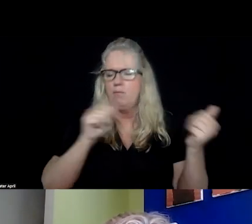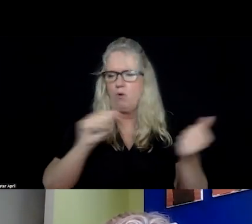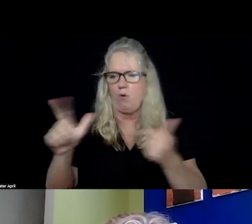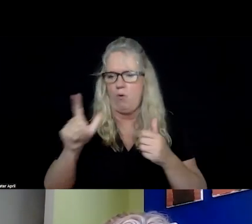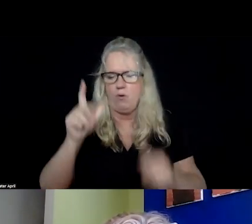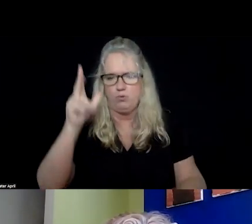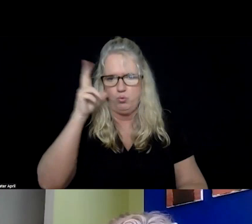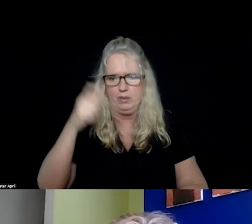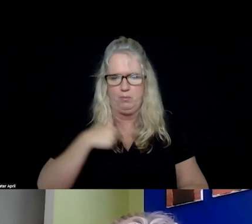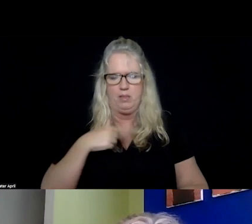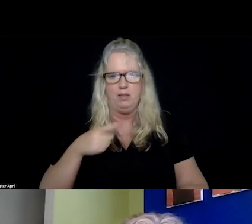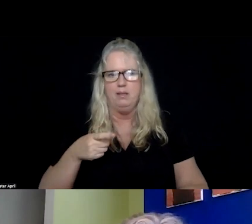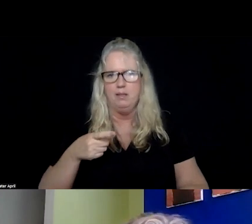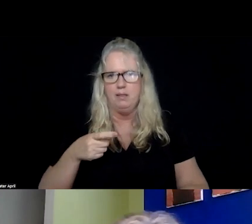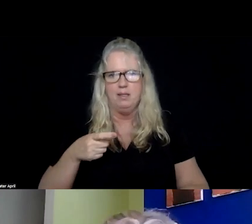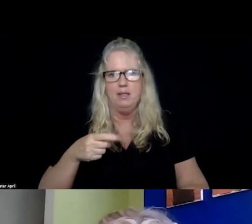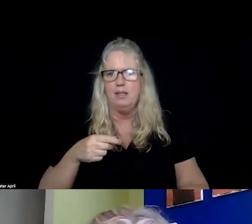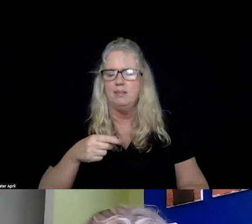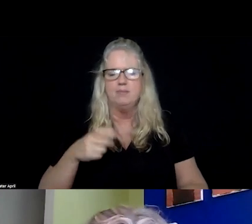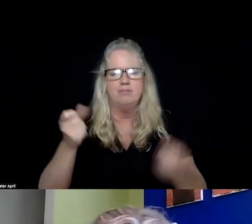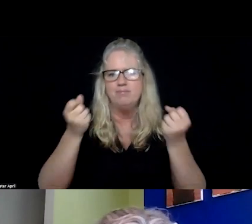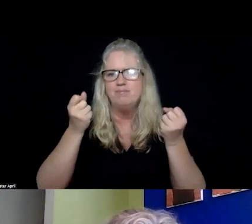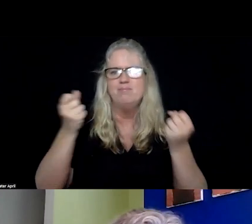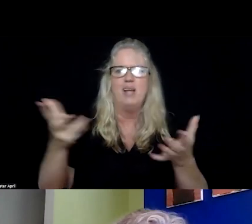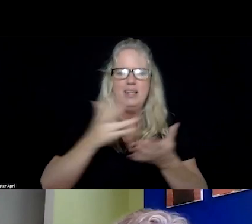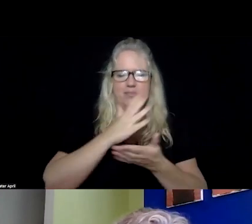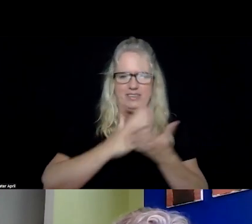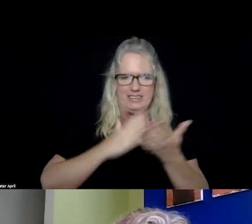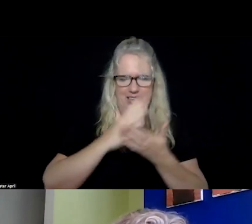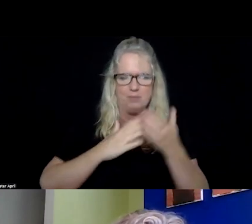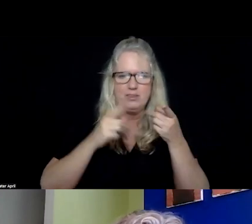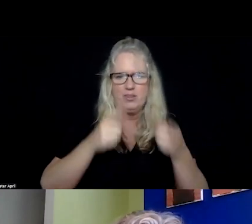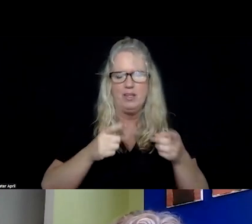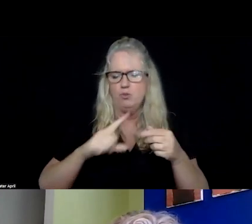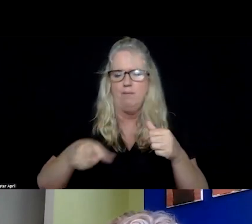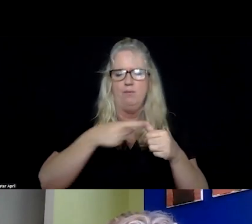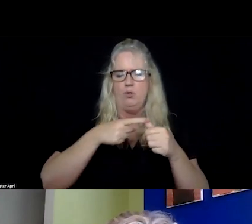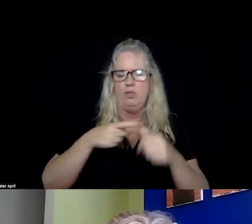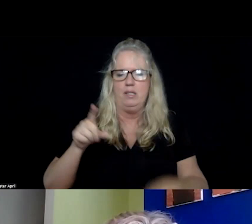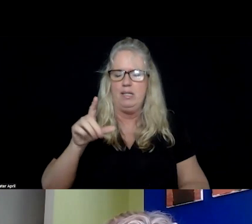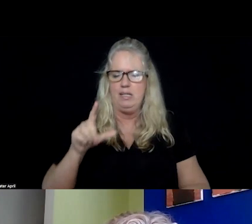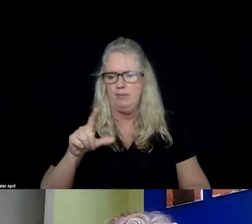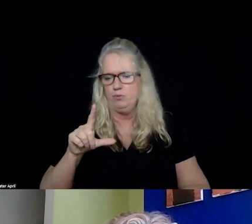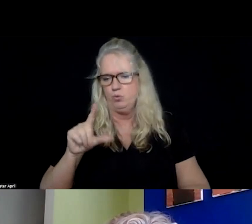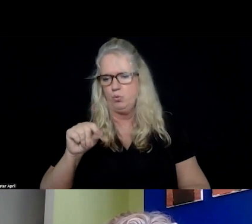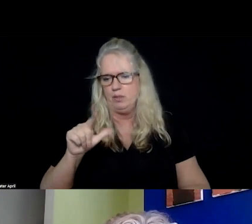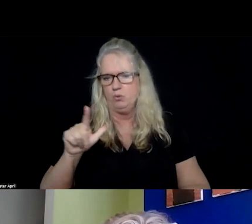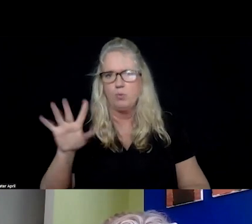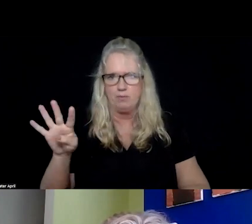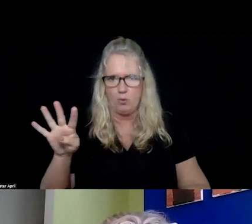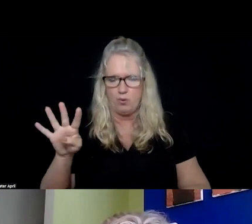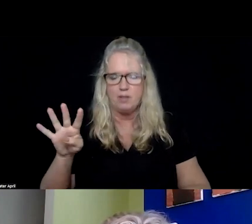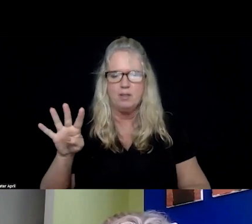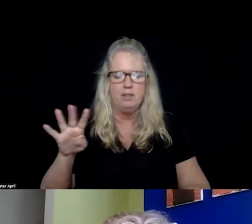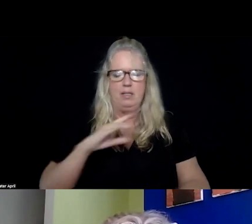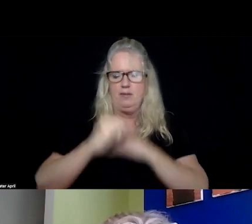because there are a lot of segments to this. So first, in 2024, the